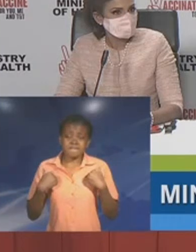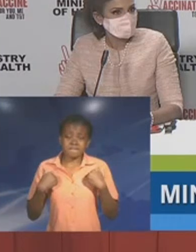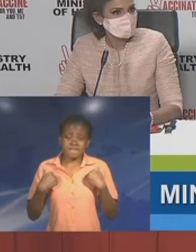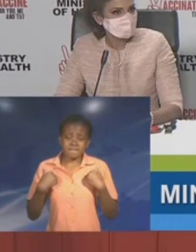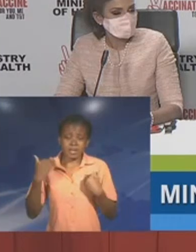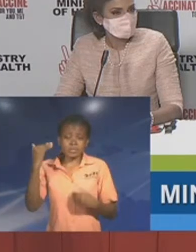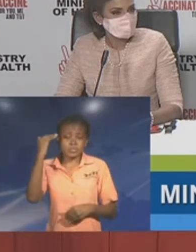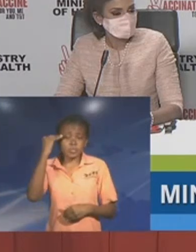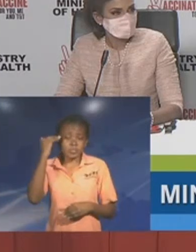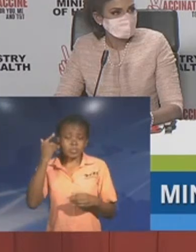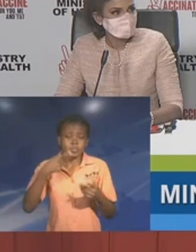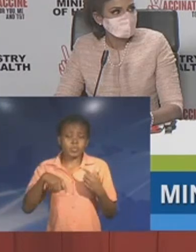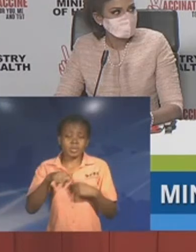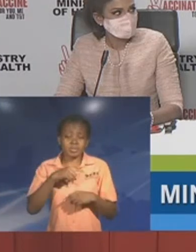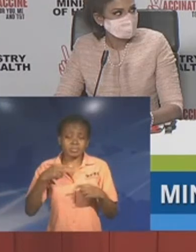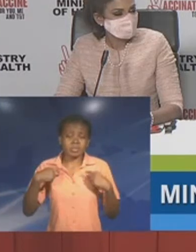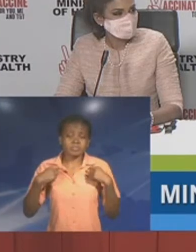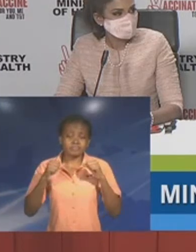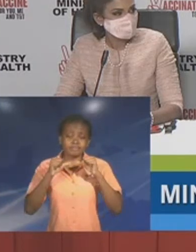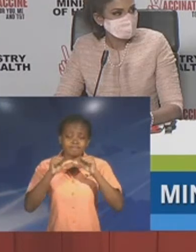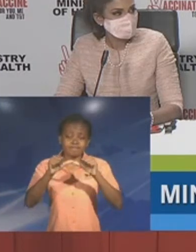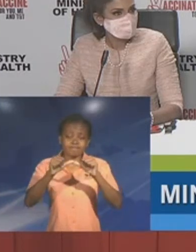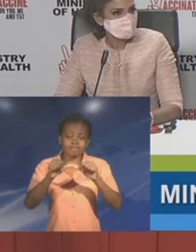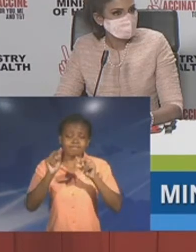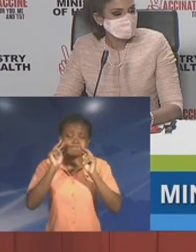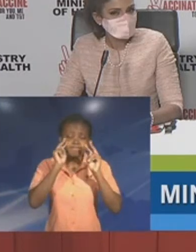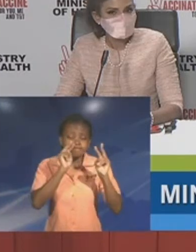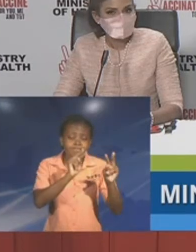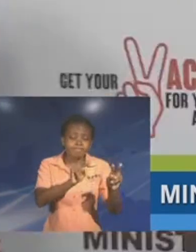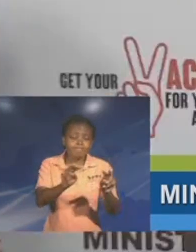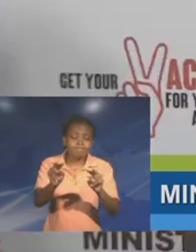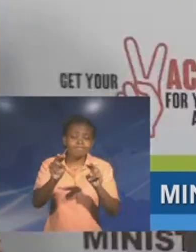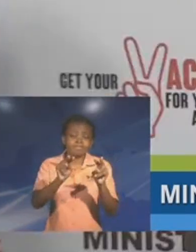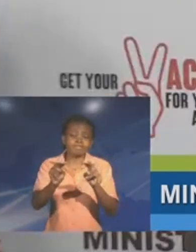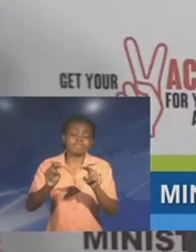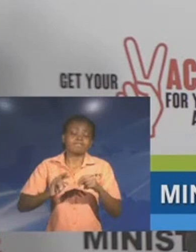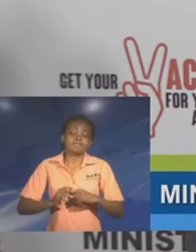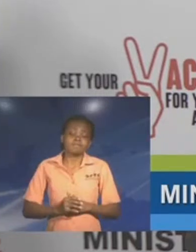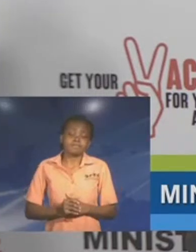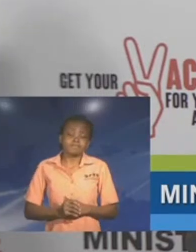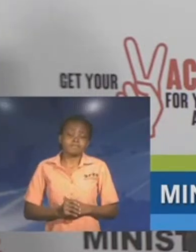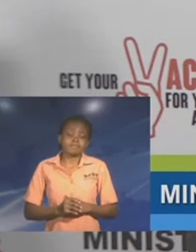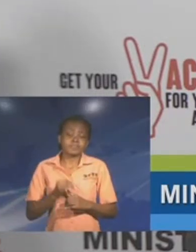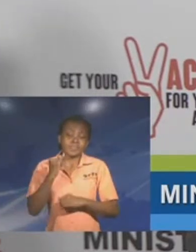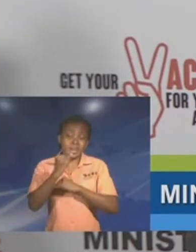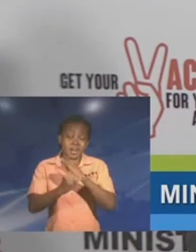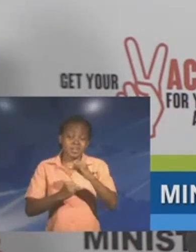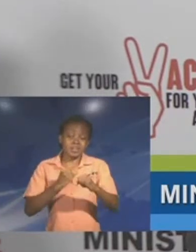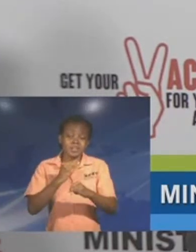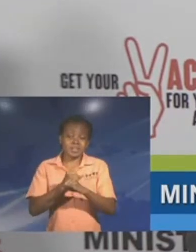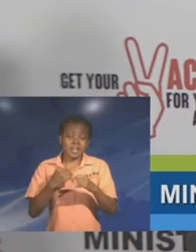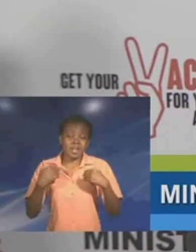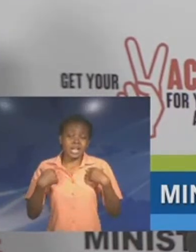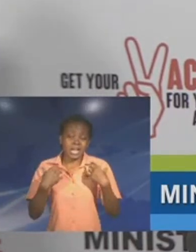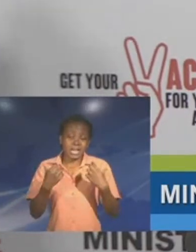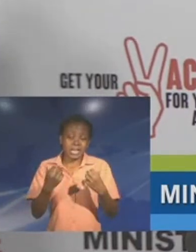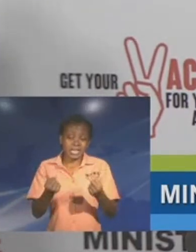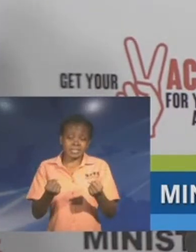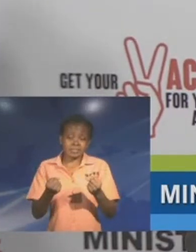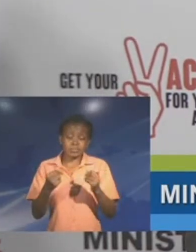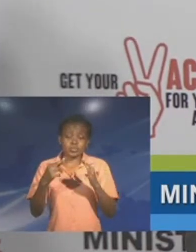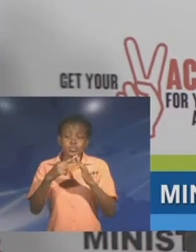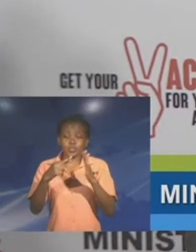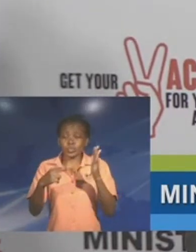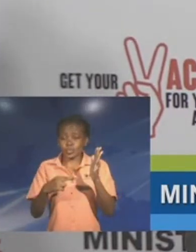we continue to monitor through our networks. And I had indicated through the international health regulation networks, updates are normally